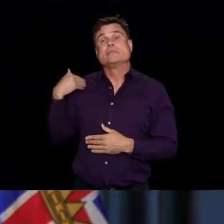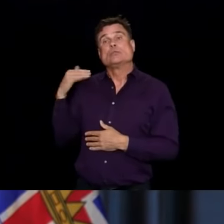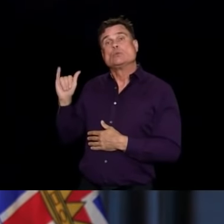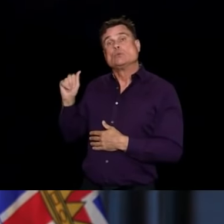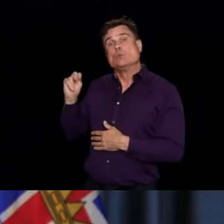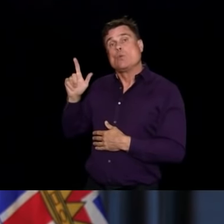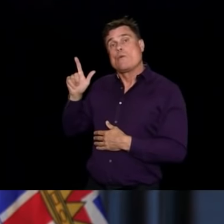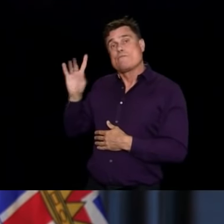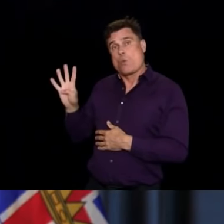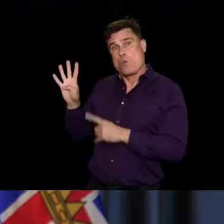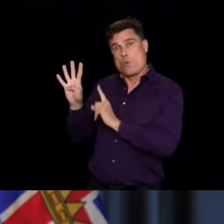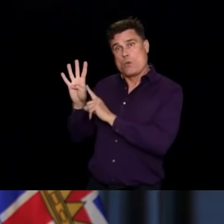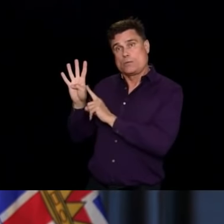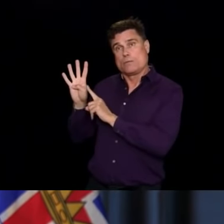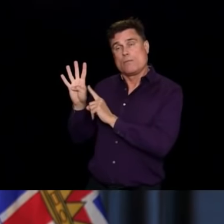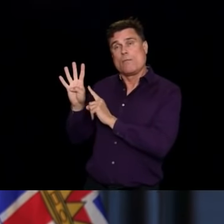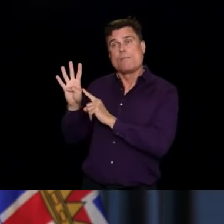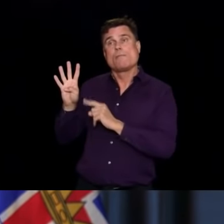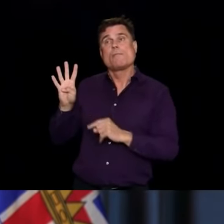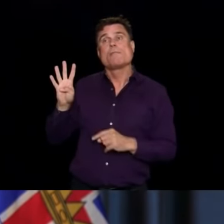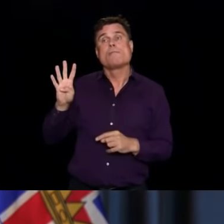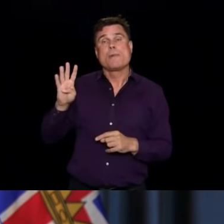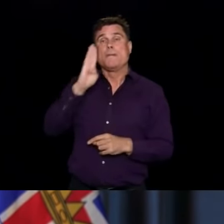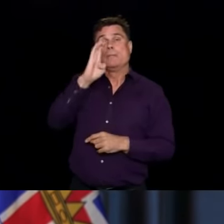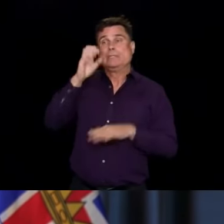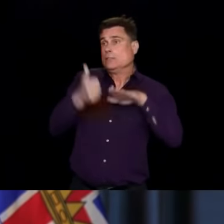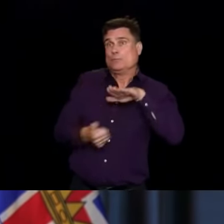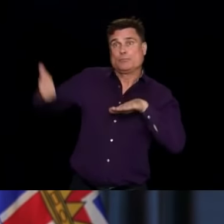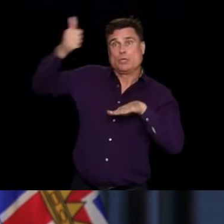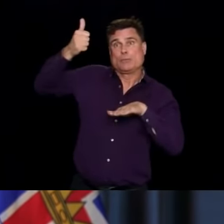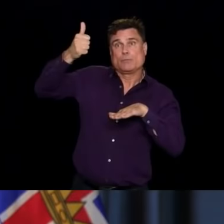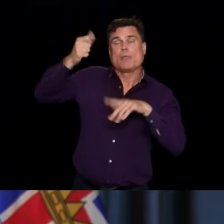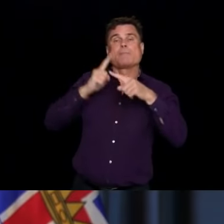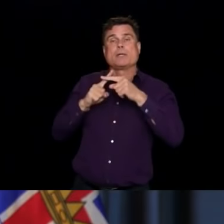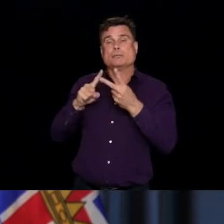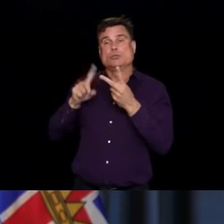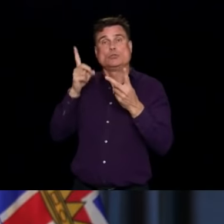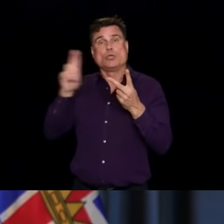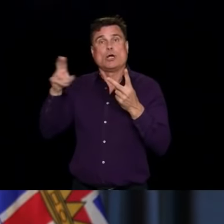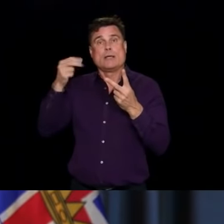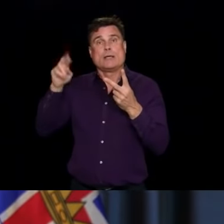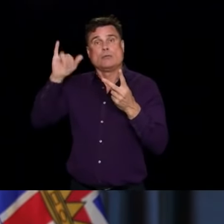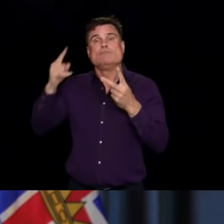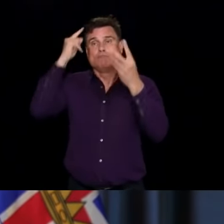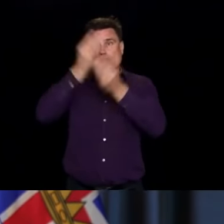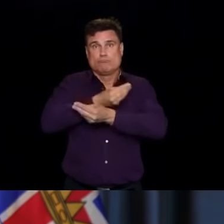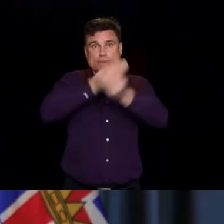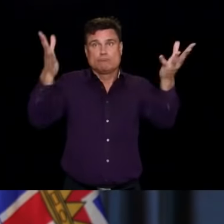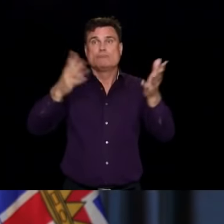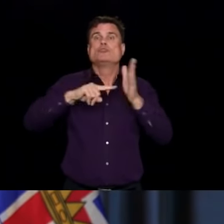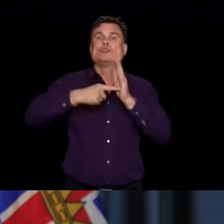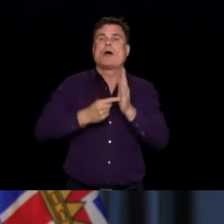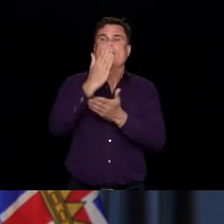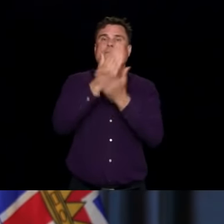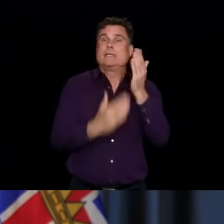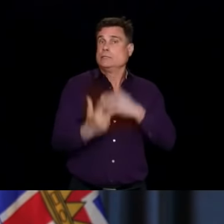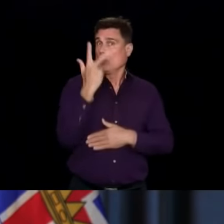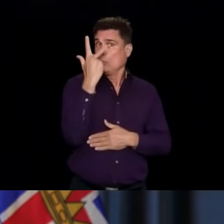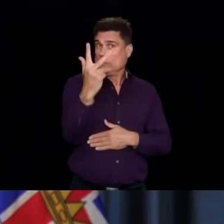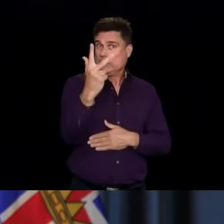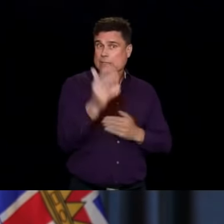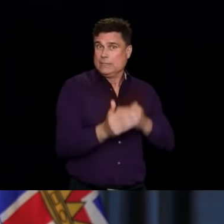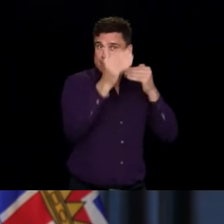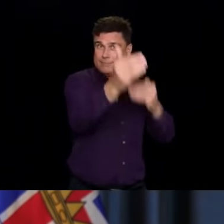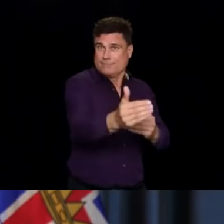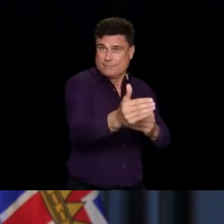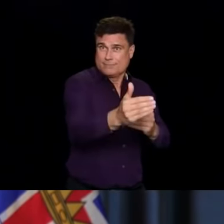Horgan and Dr. Henry announced our transition to our phase three of our COVID-19 response. And as we start the